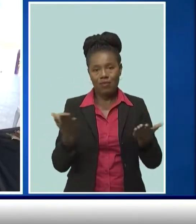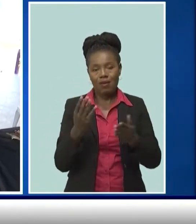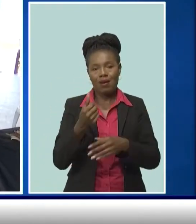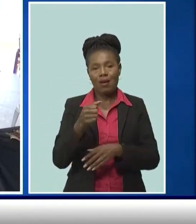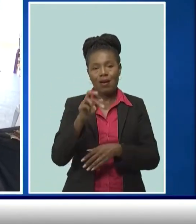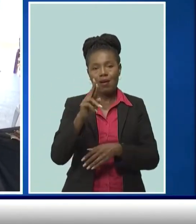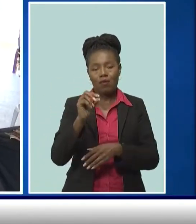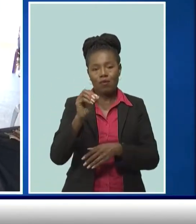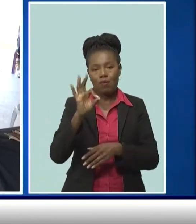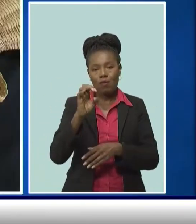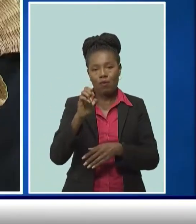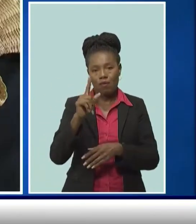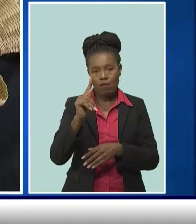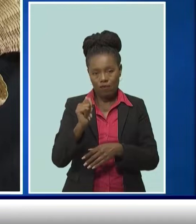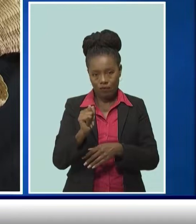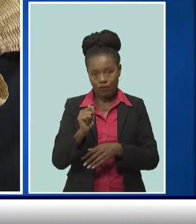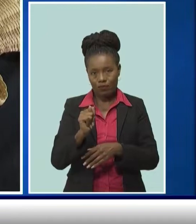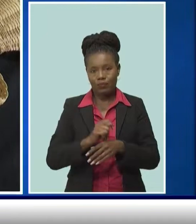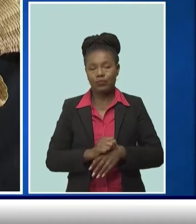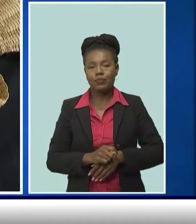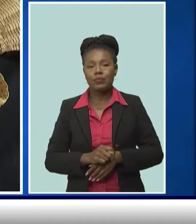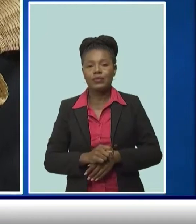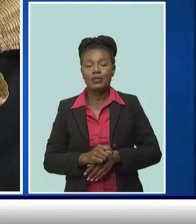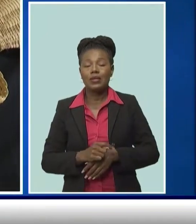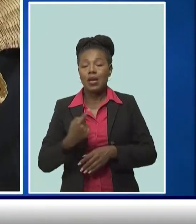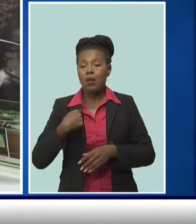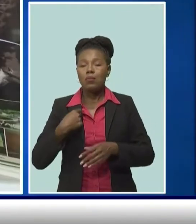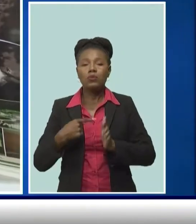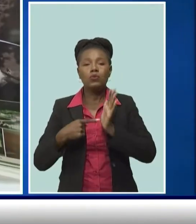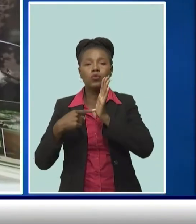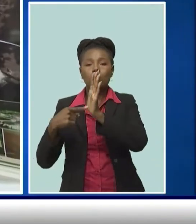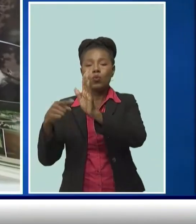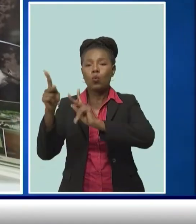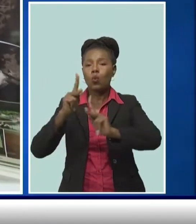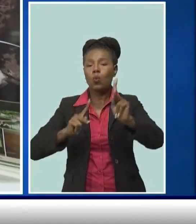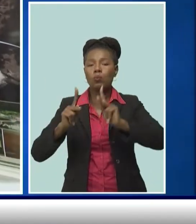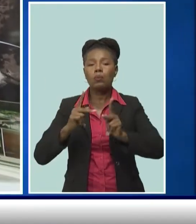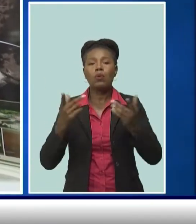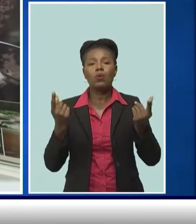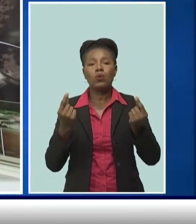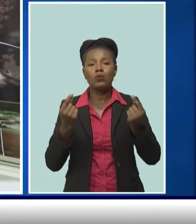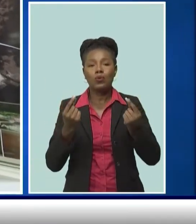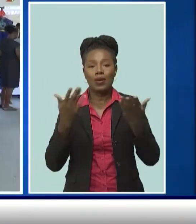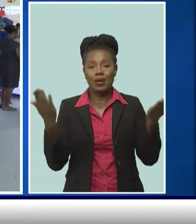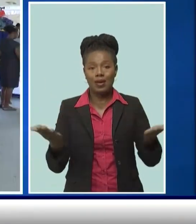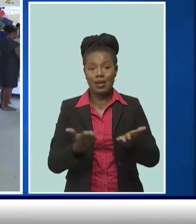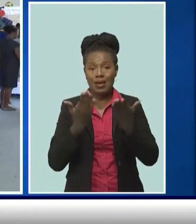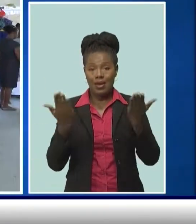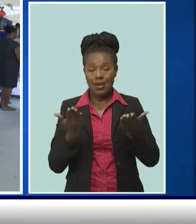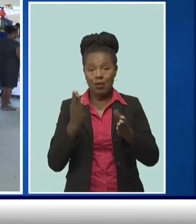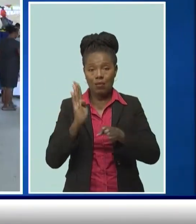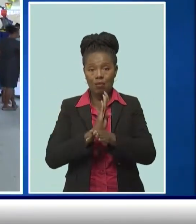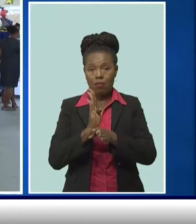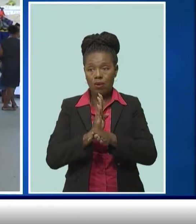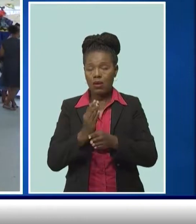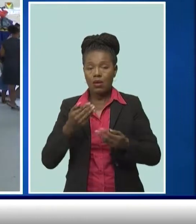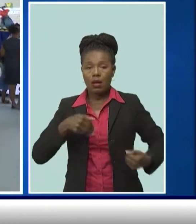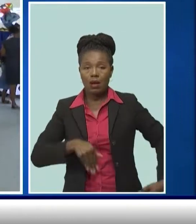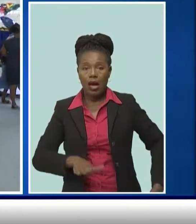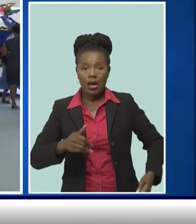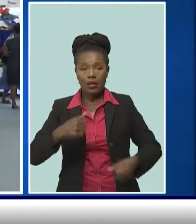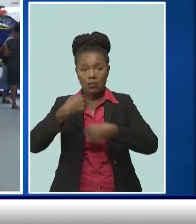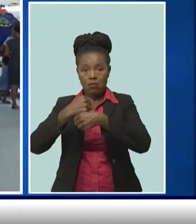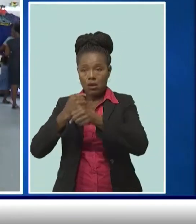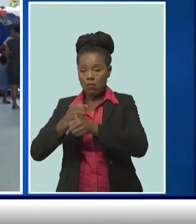As the Export Promotion Director, what we're looking to do is have more Guyanese products on the Bajan market, and it's the